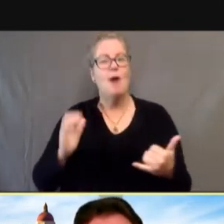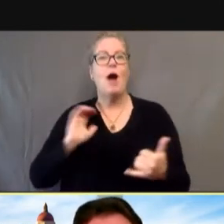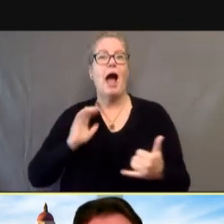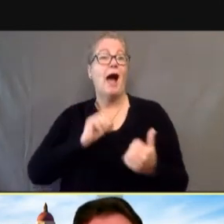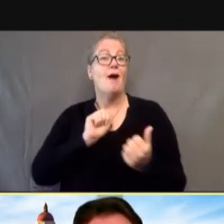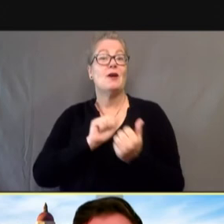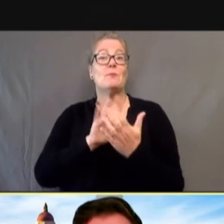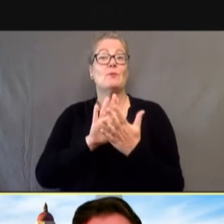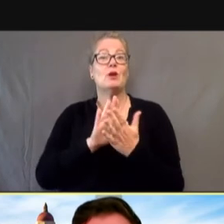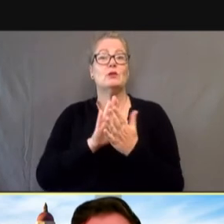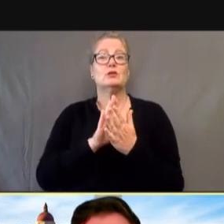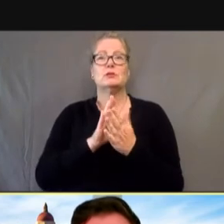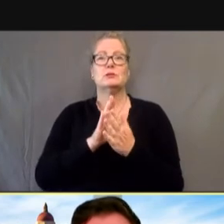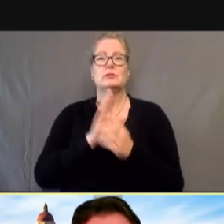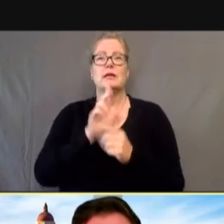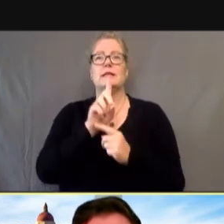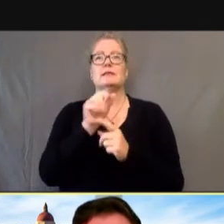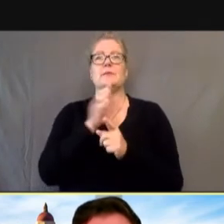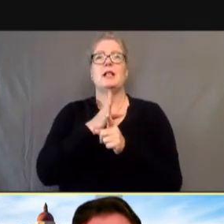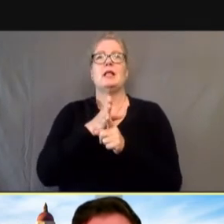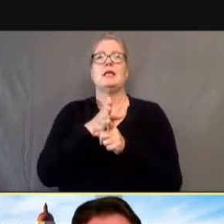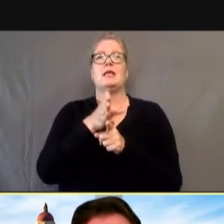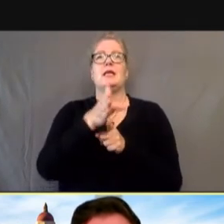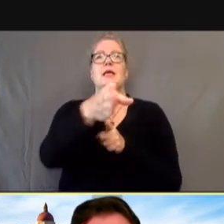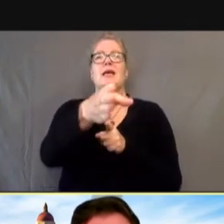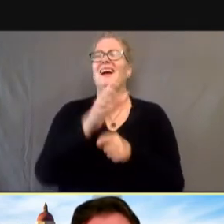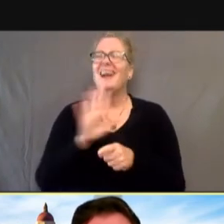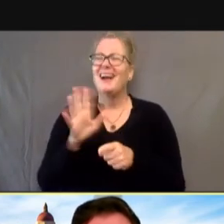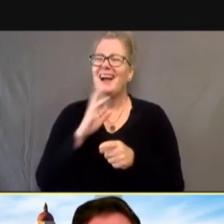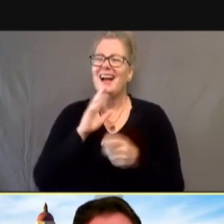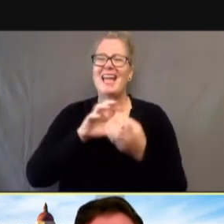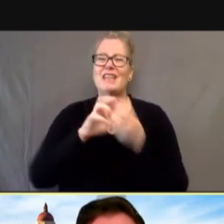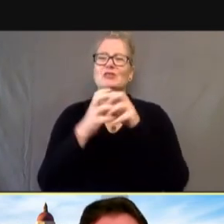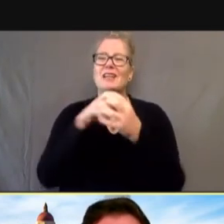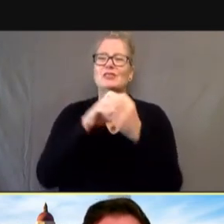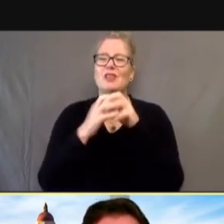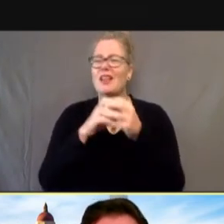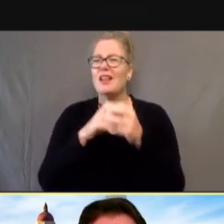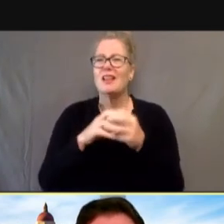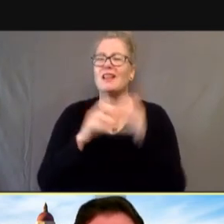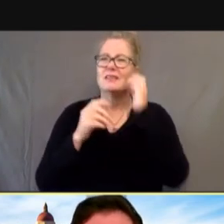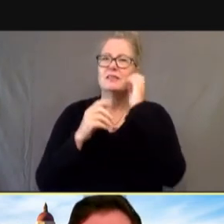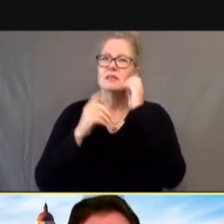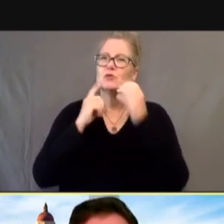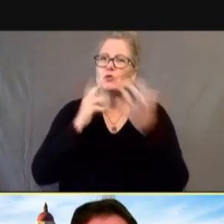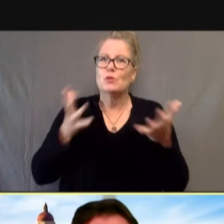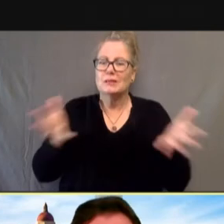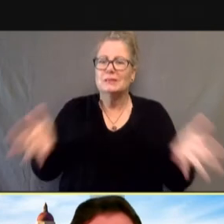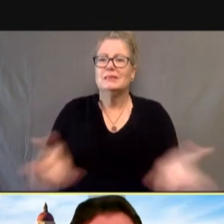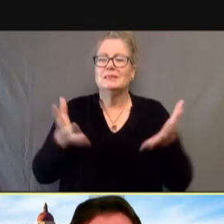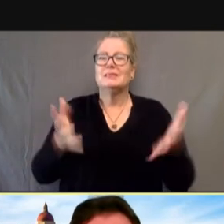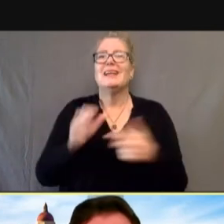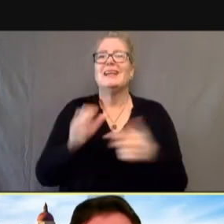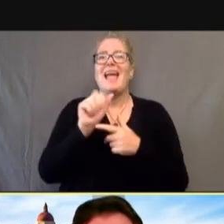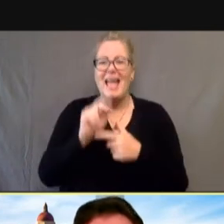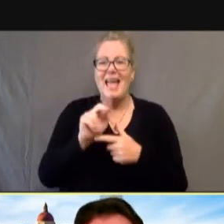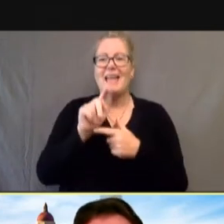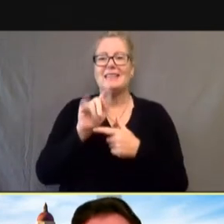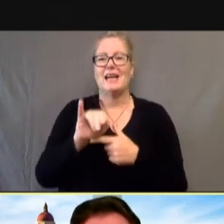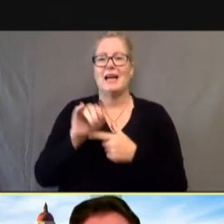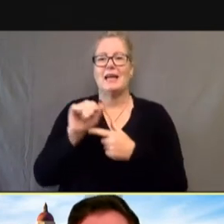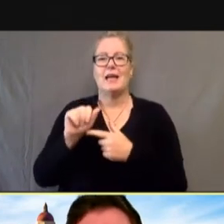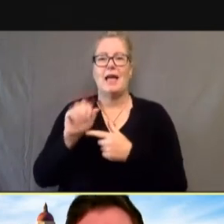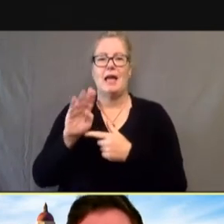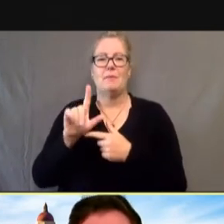advances anti-ableism, but is mutually beneficial. And being a part of the DEI network opens up a lot of